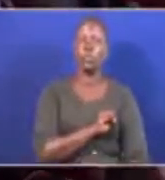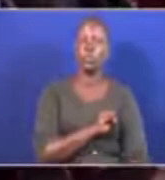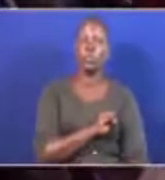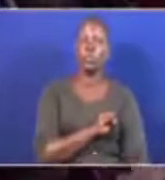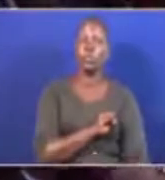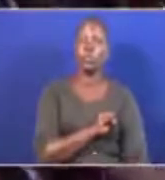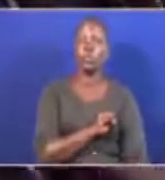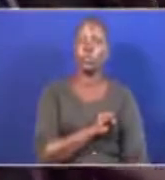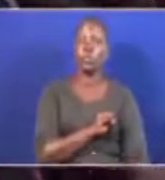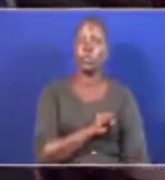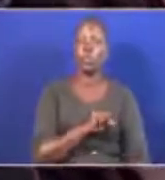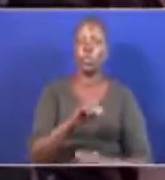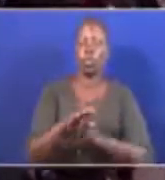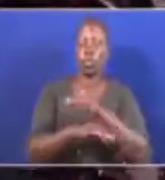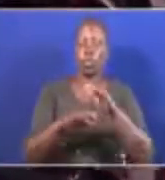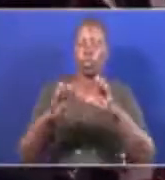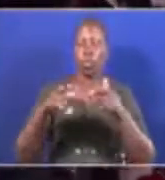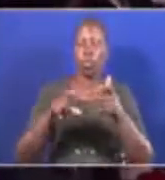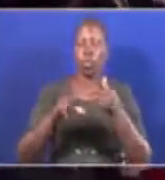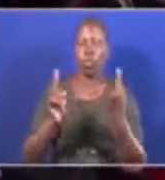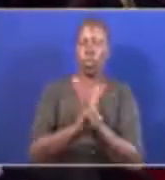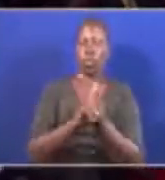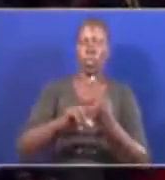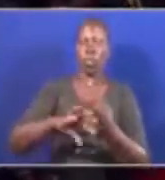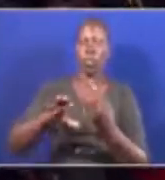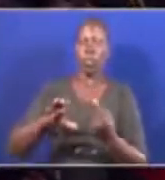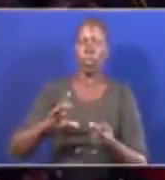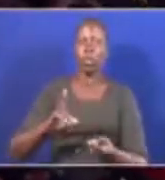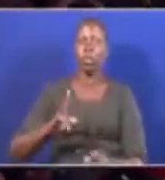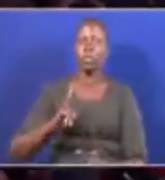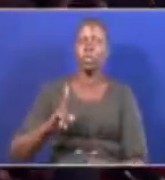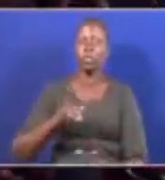all protocol observed, ladies and gentlemen,